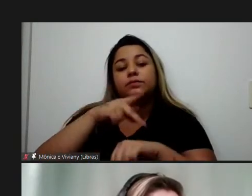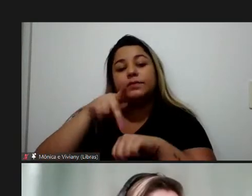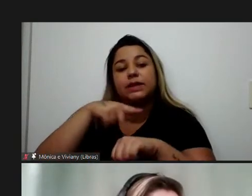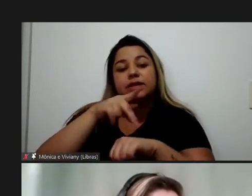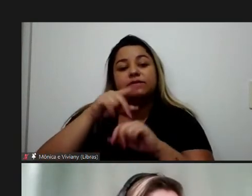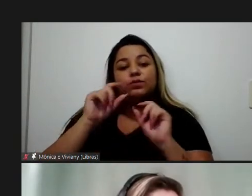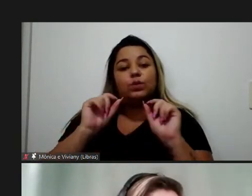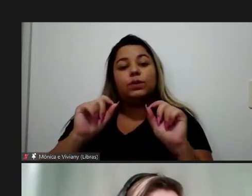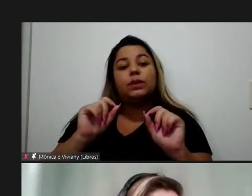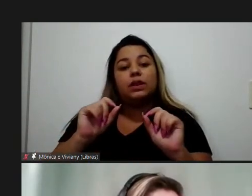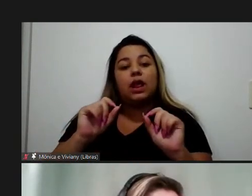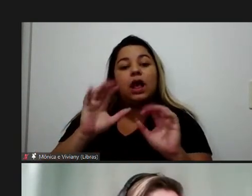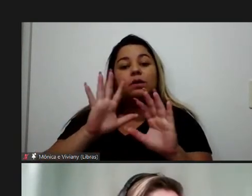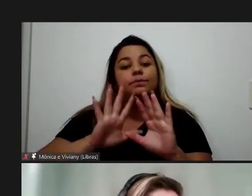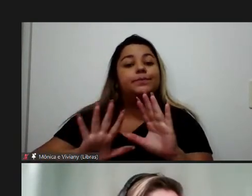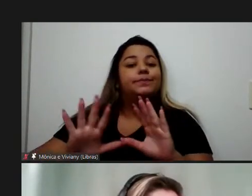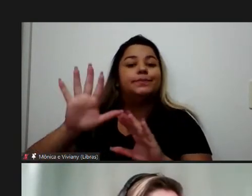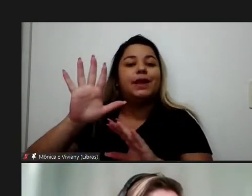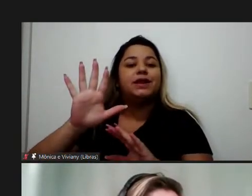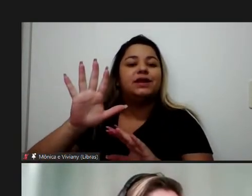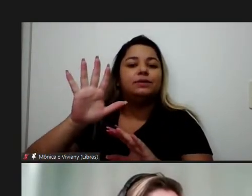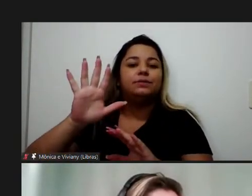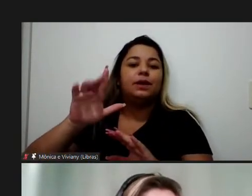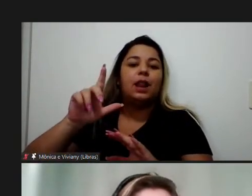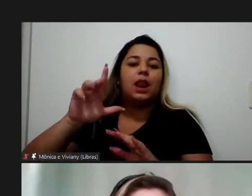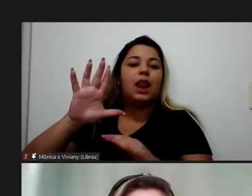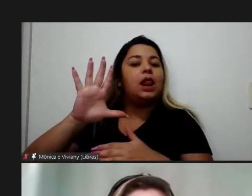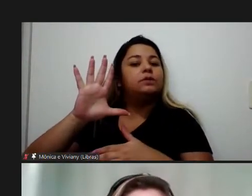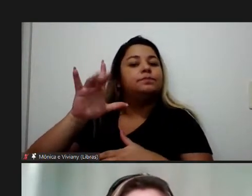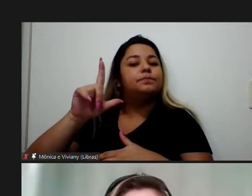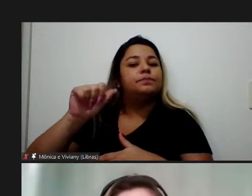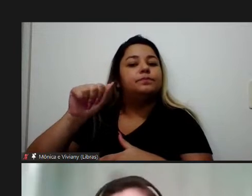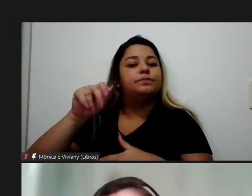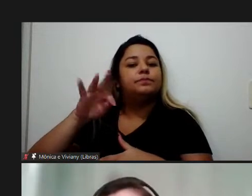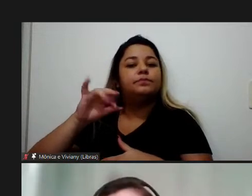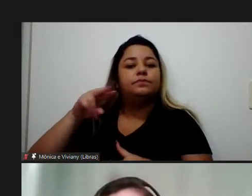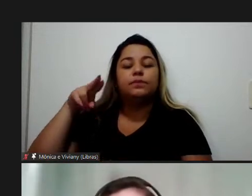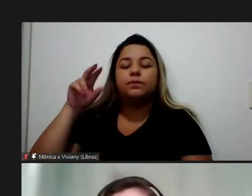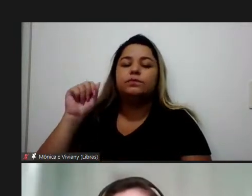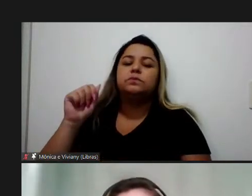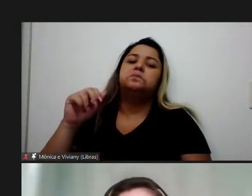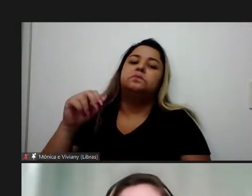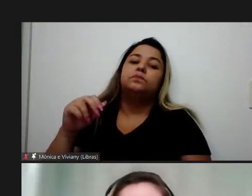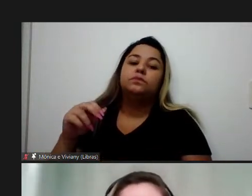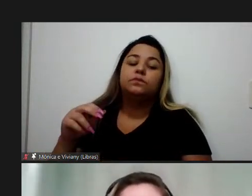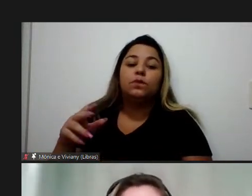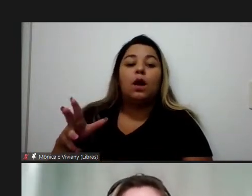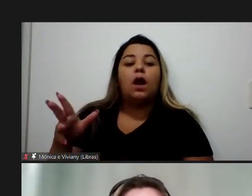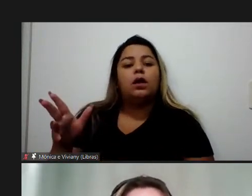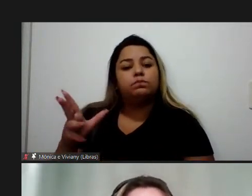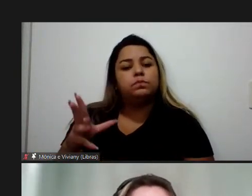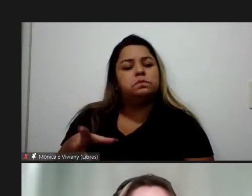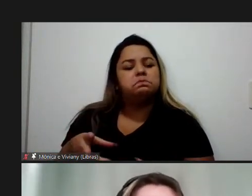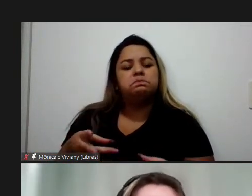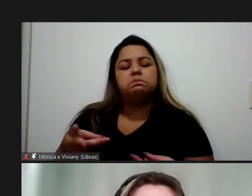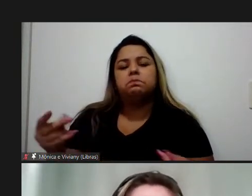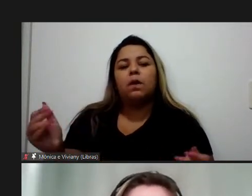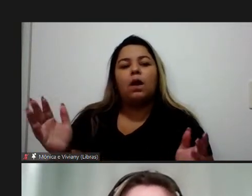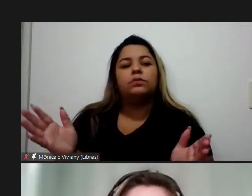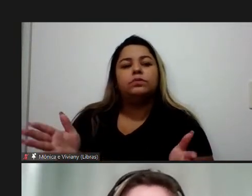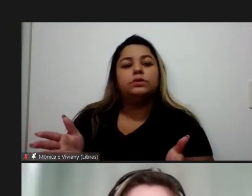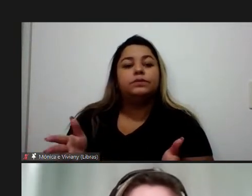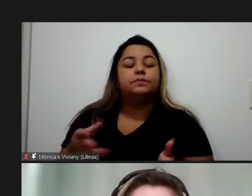as leading many nutrition policies. If you look at, for example, policies